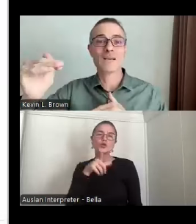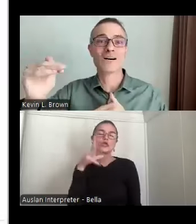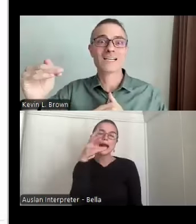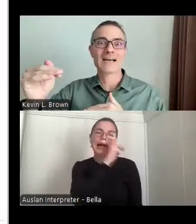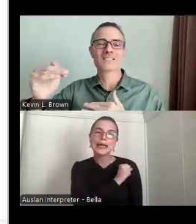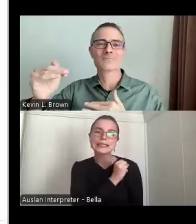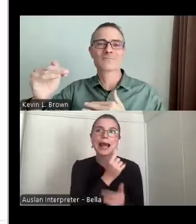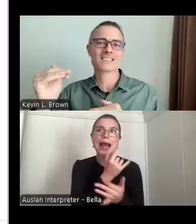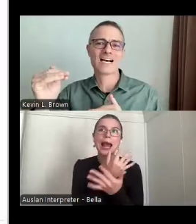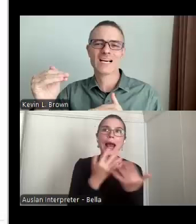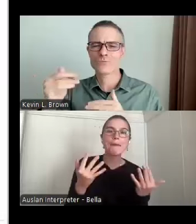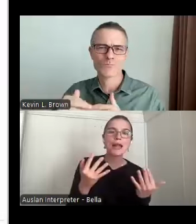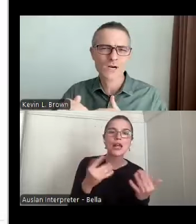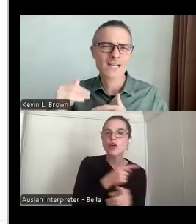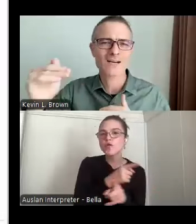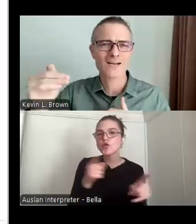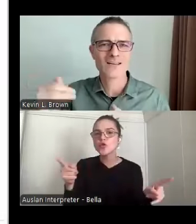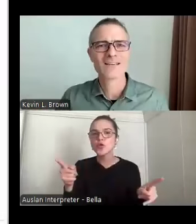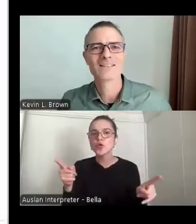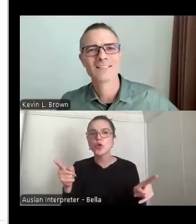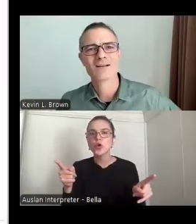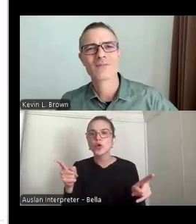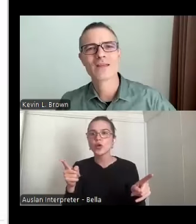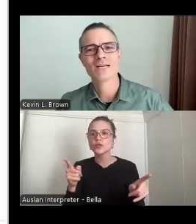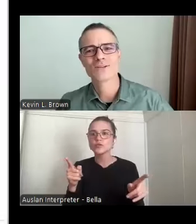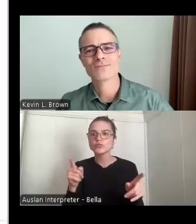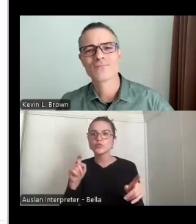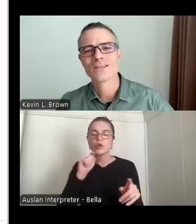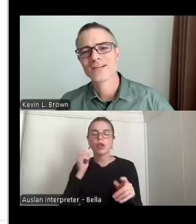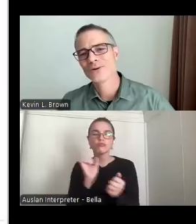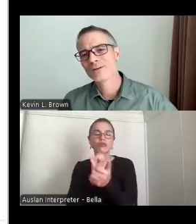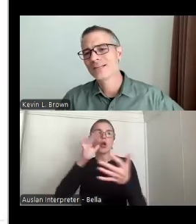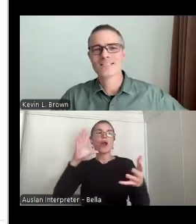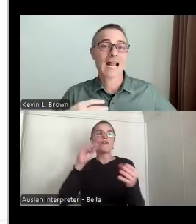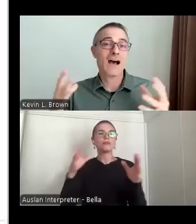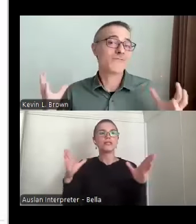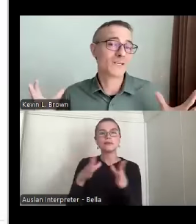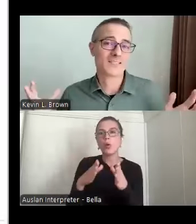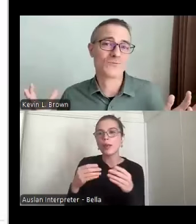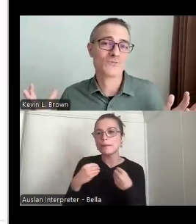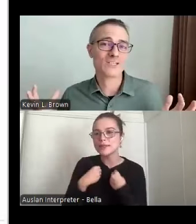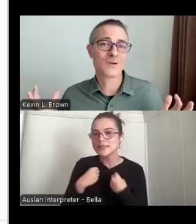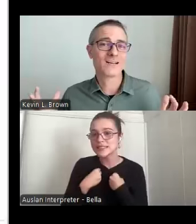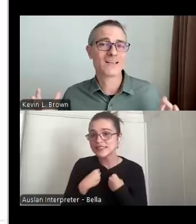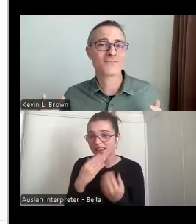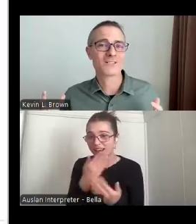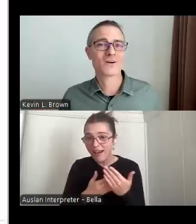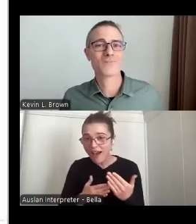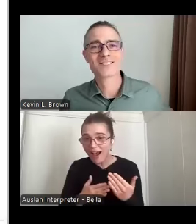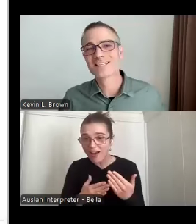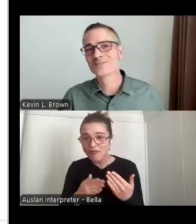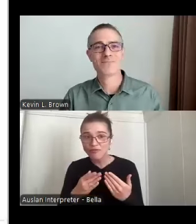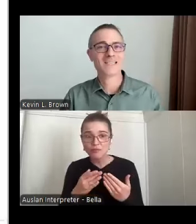break beyond that small business size, would break beyond that measure. Is it half of us that would reach beyond a